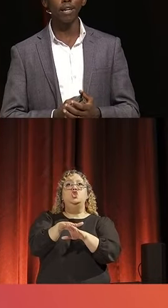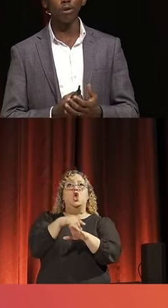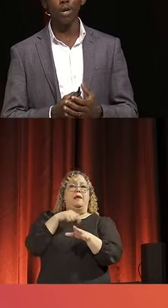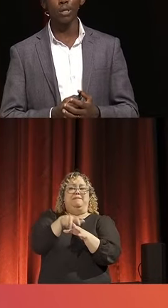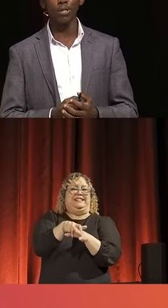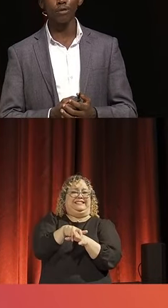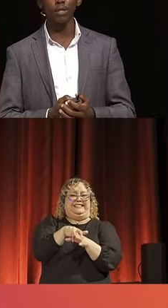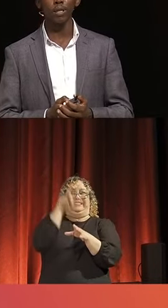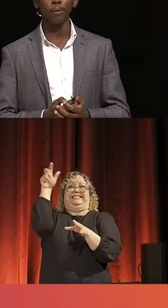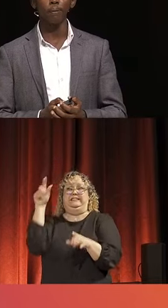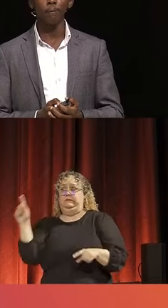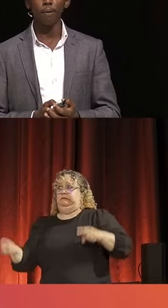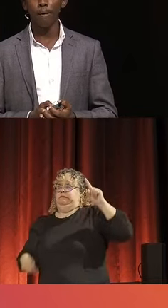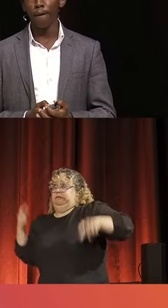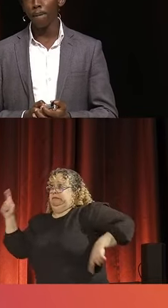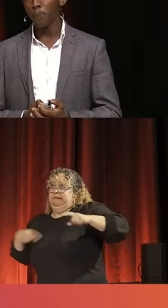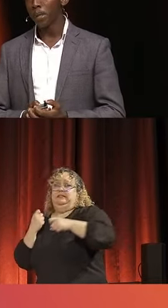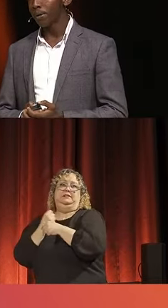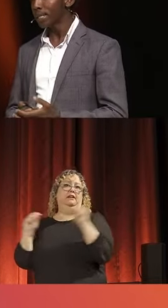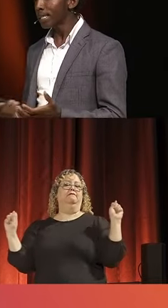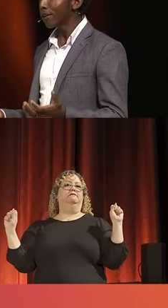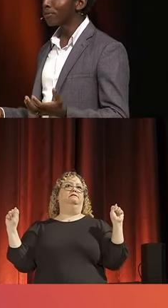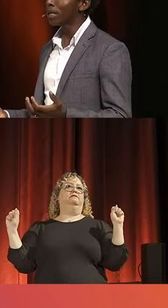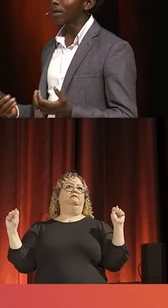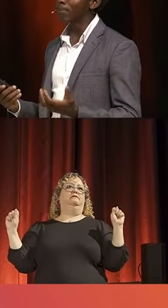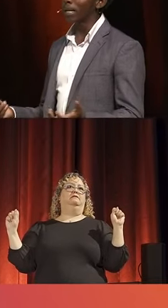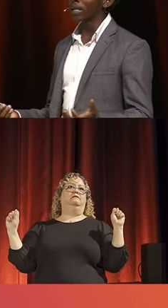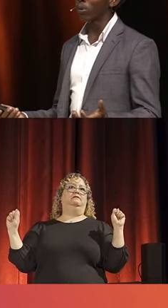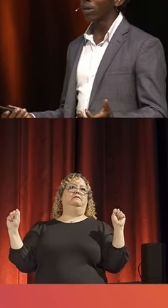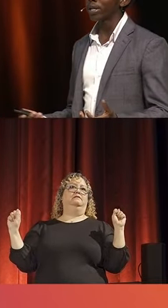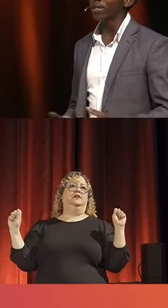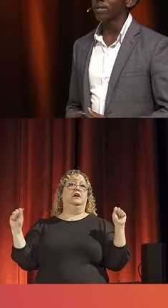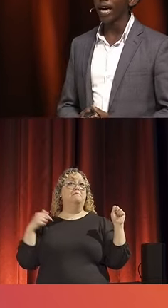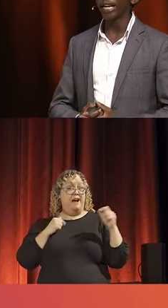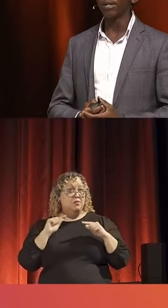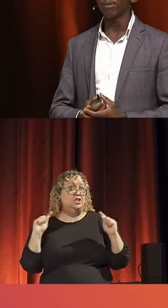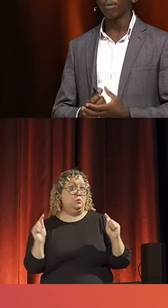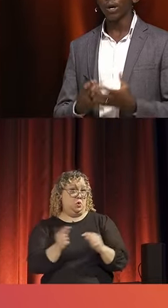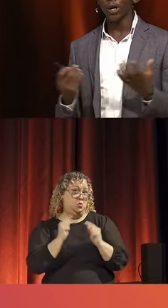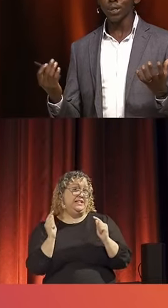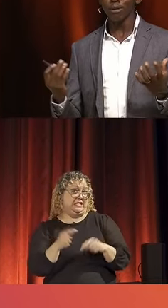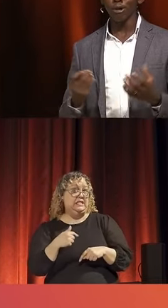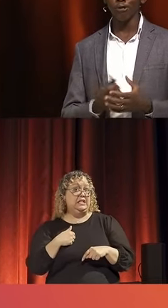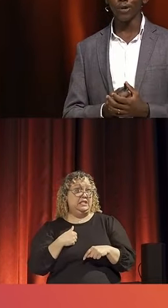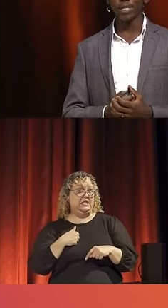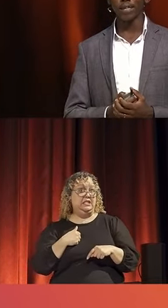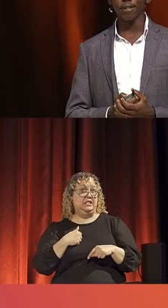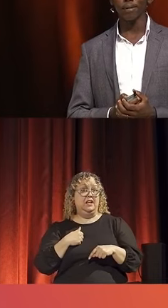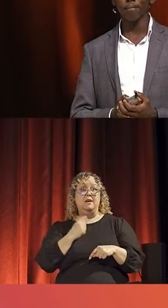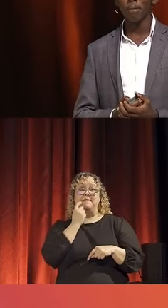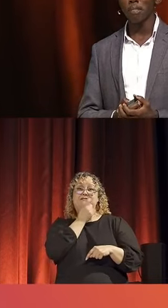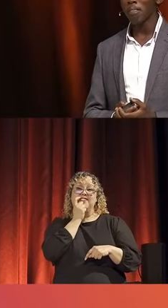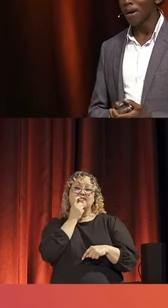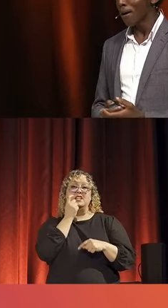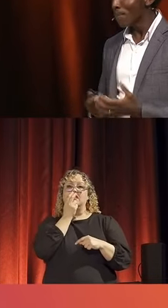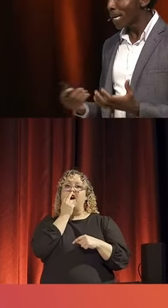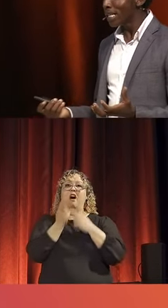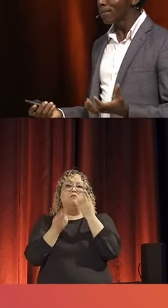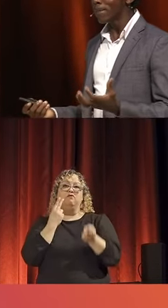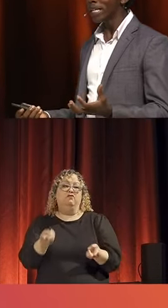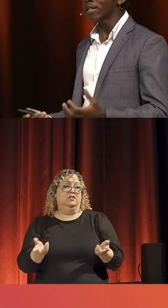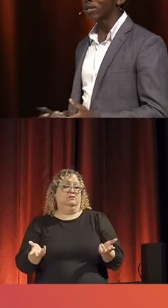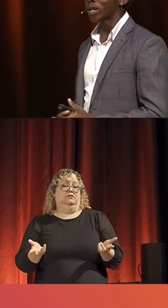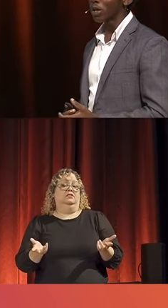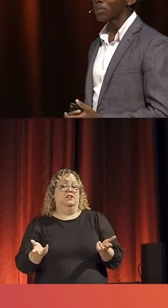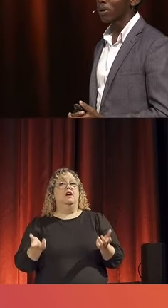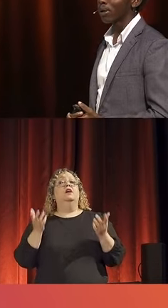bike and run to safety. This left me badly wounded and cost me my front teeth. But I did